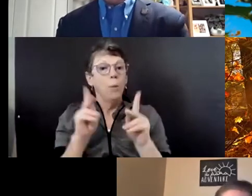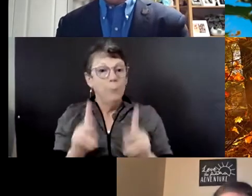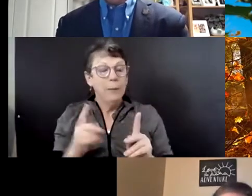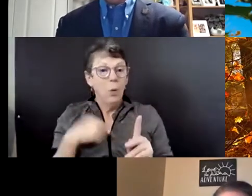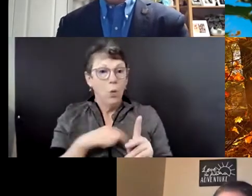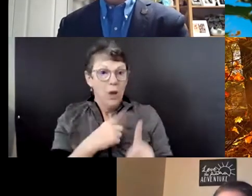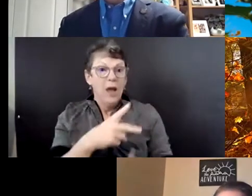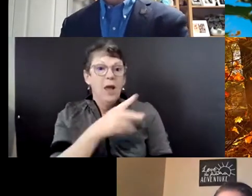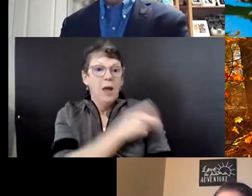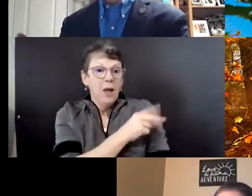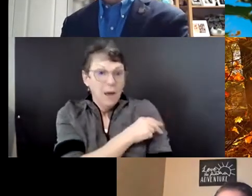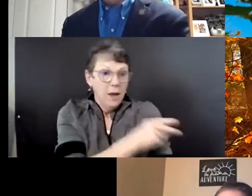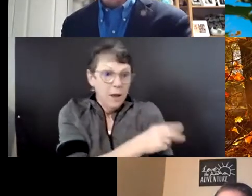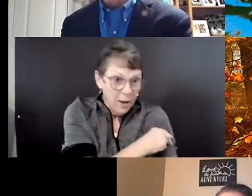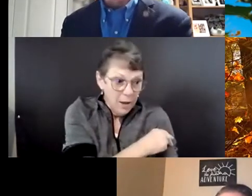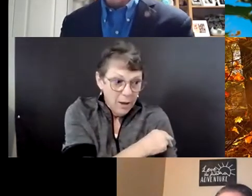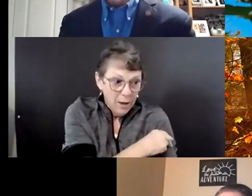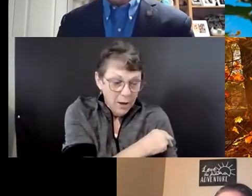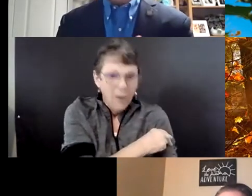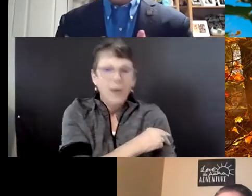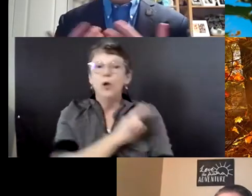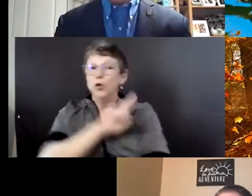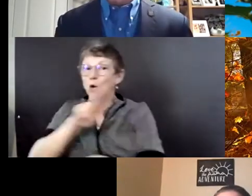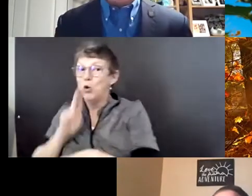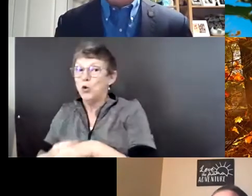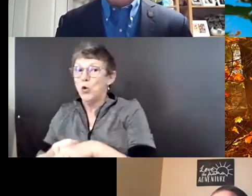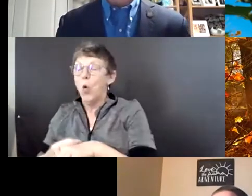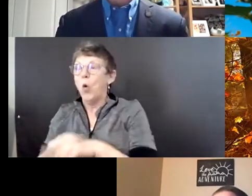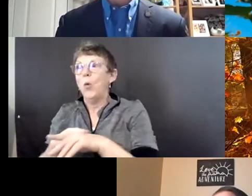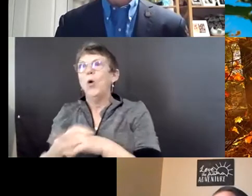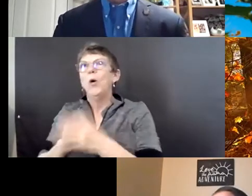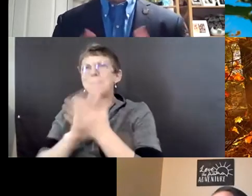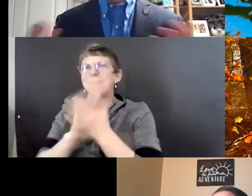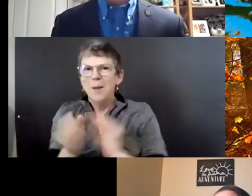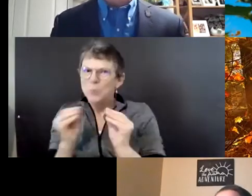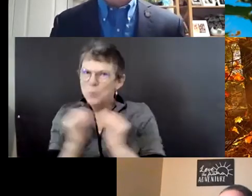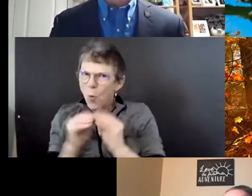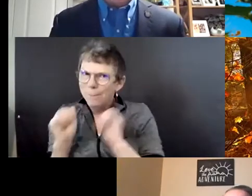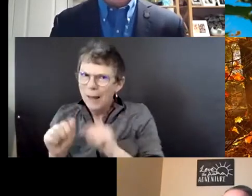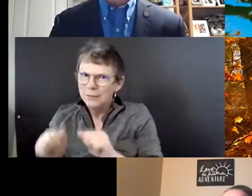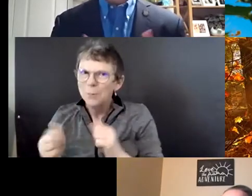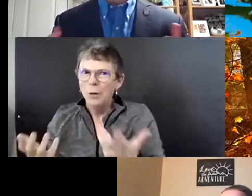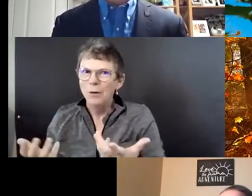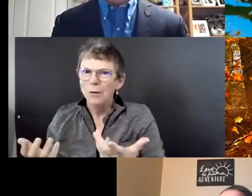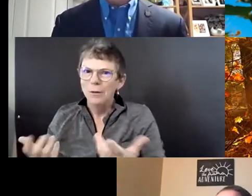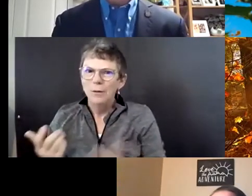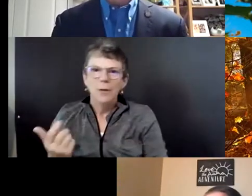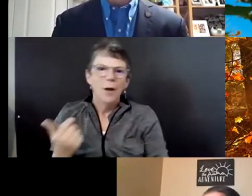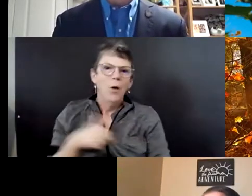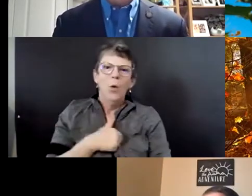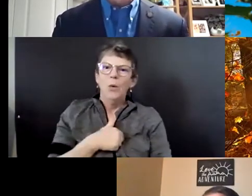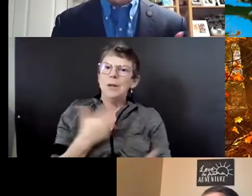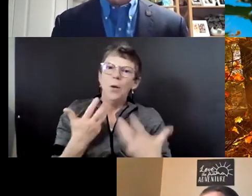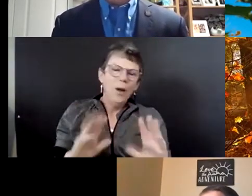we become to making that a reality. I think we're all anxious to not have to wear masks and things like